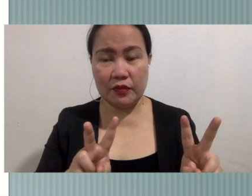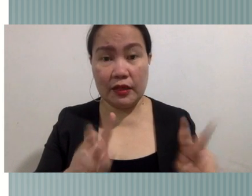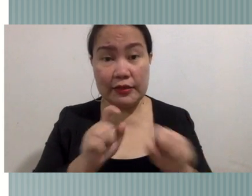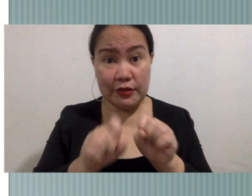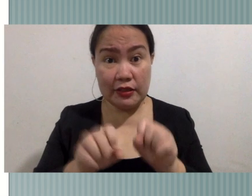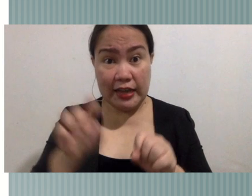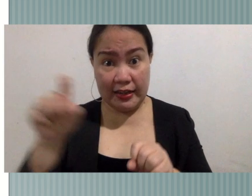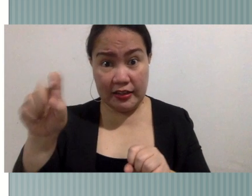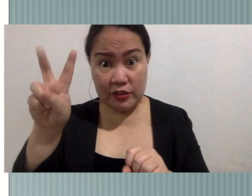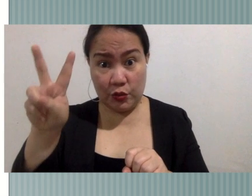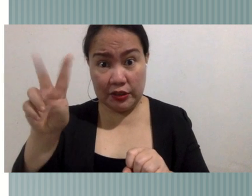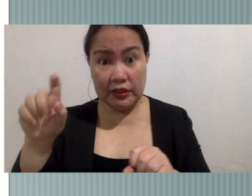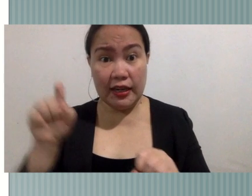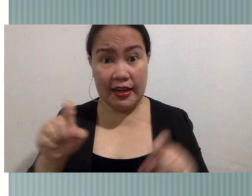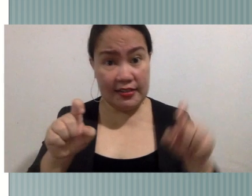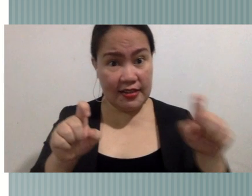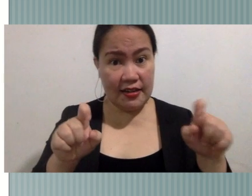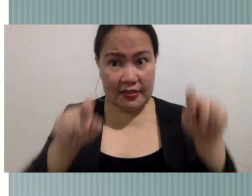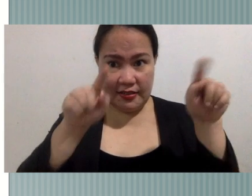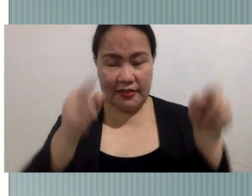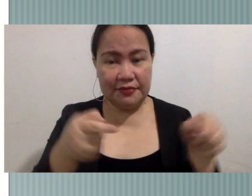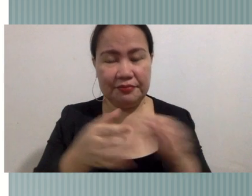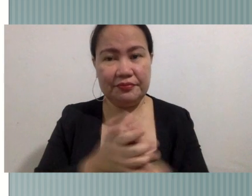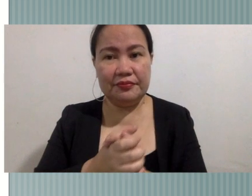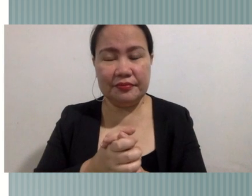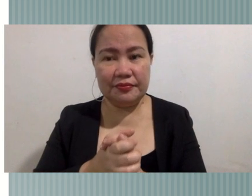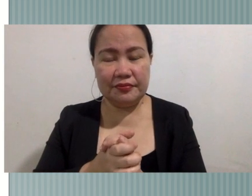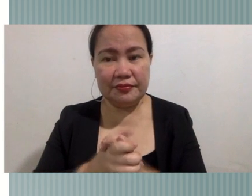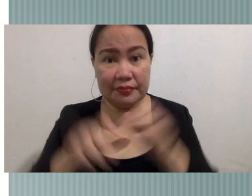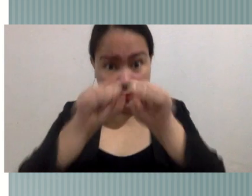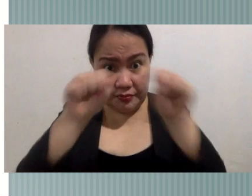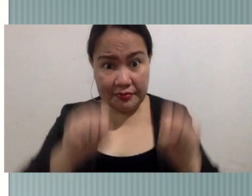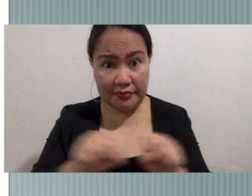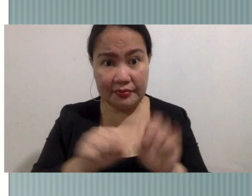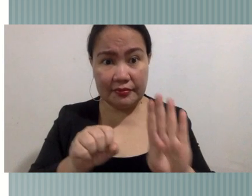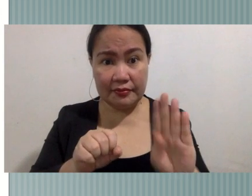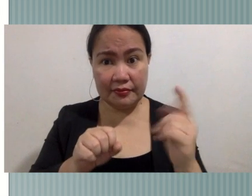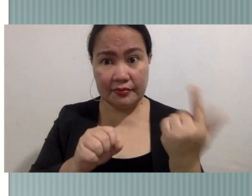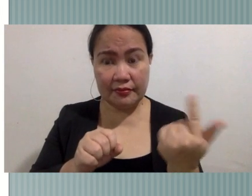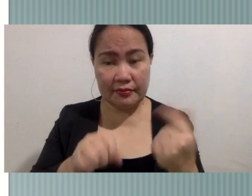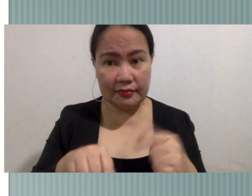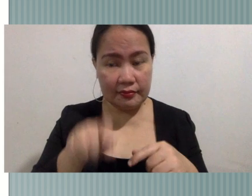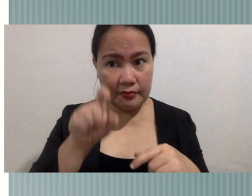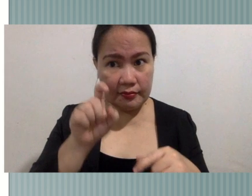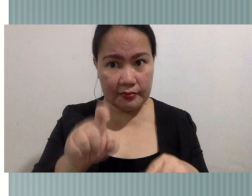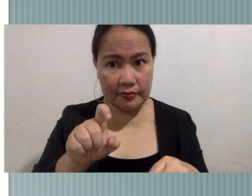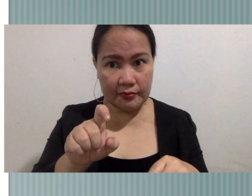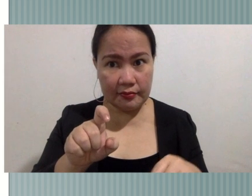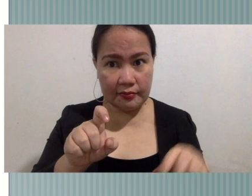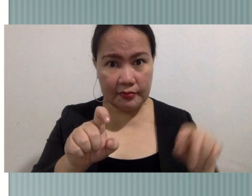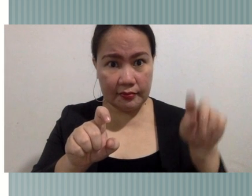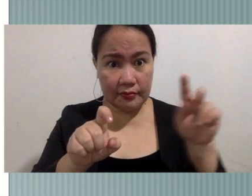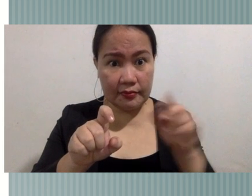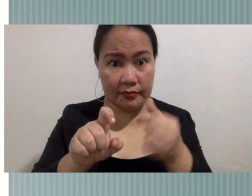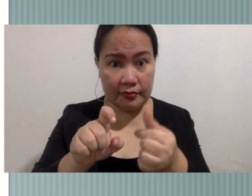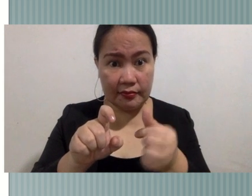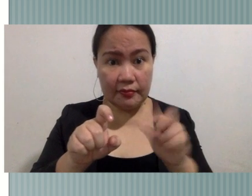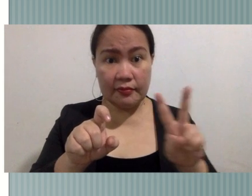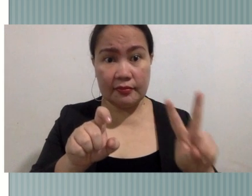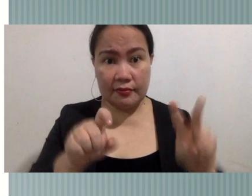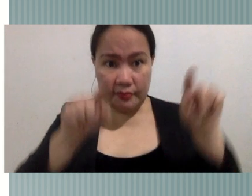So, therefore, ang square of binomial is x plus 2